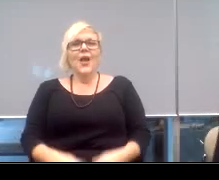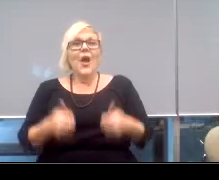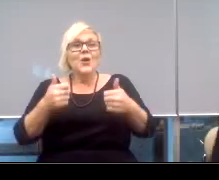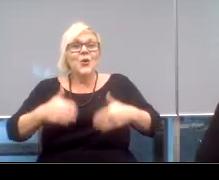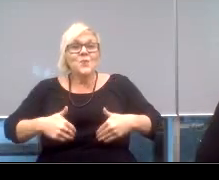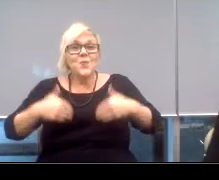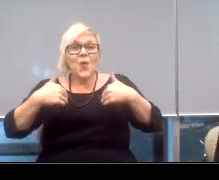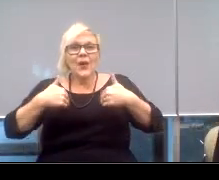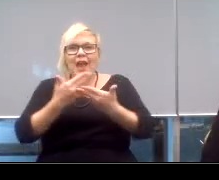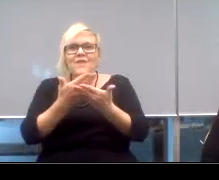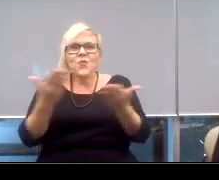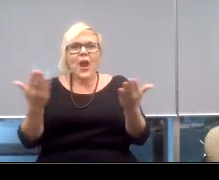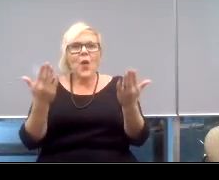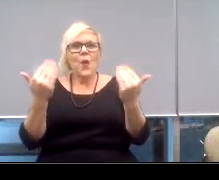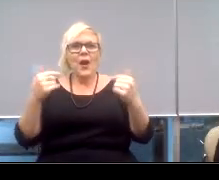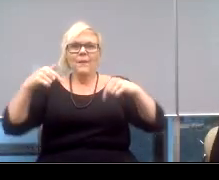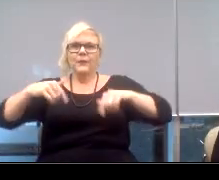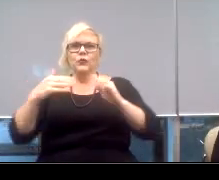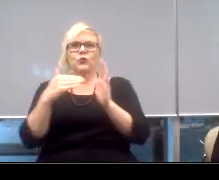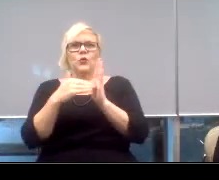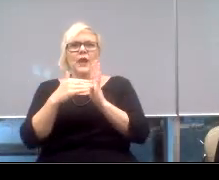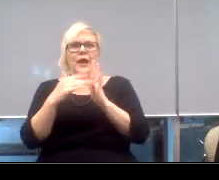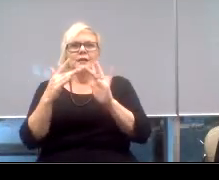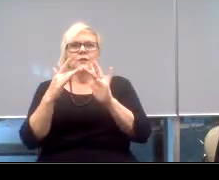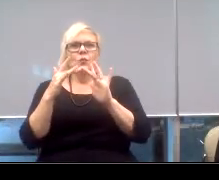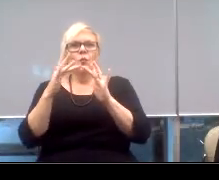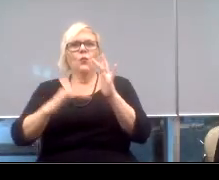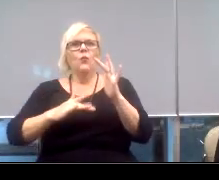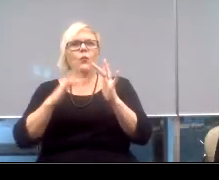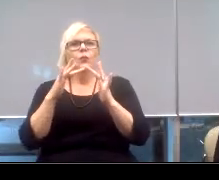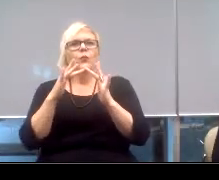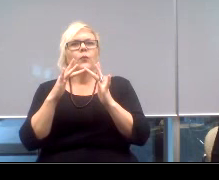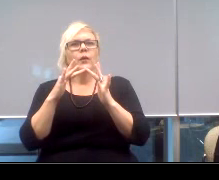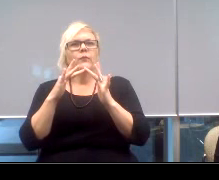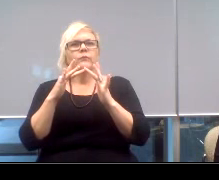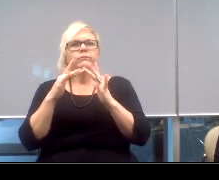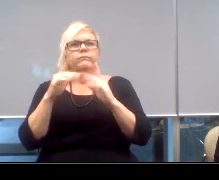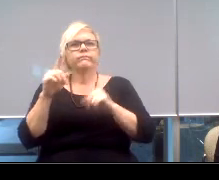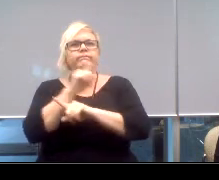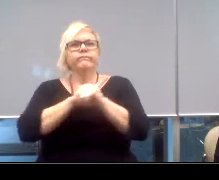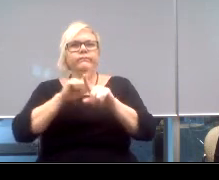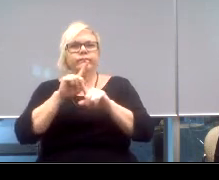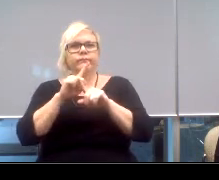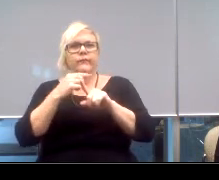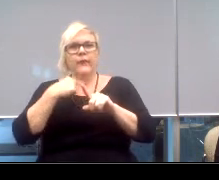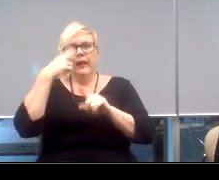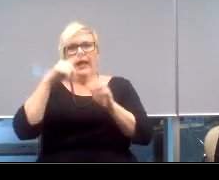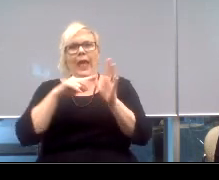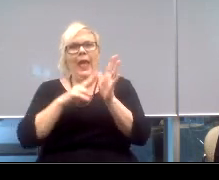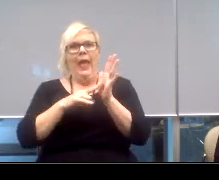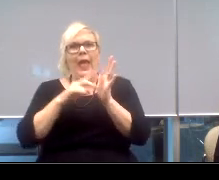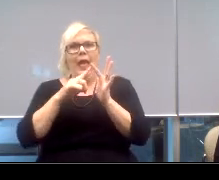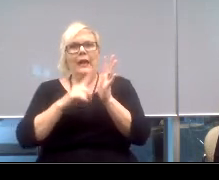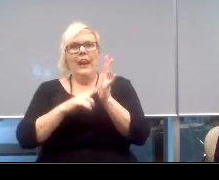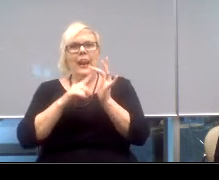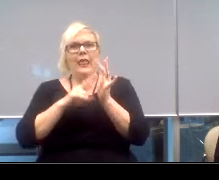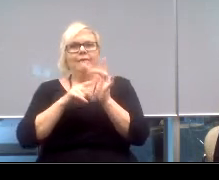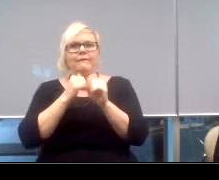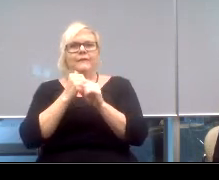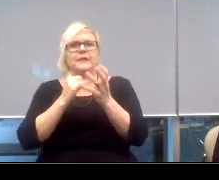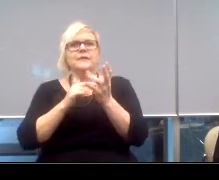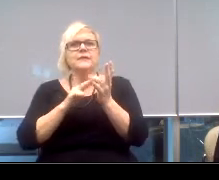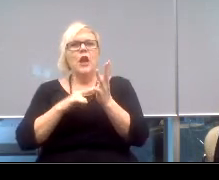Good morning everyone and welcome to today's webinar. By way of introduction, I'm Anne Livingston, the Chair of the Expert